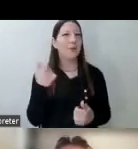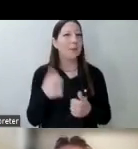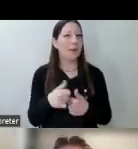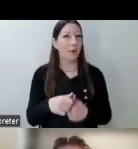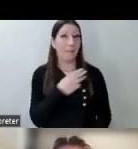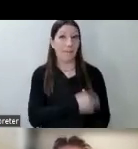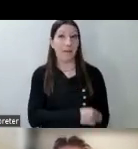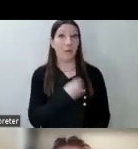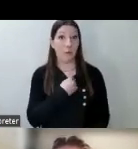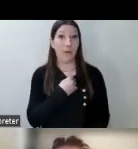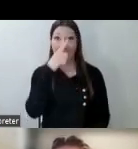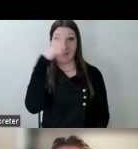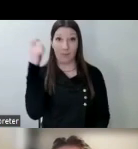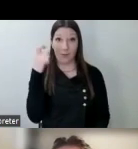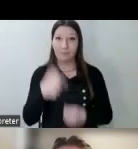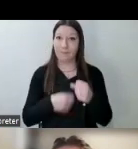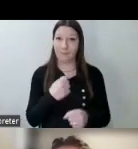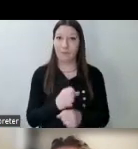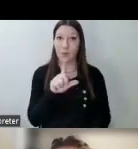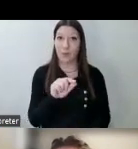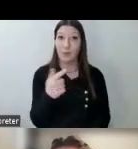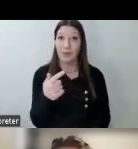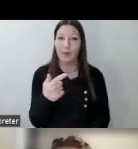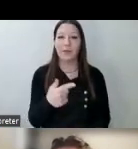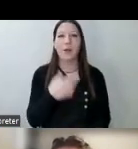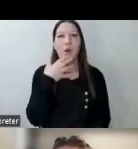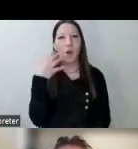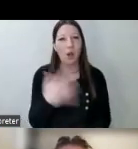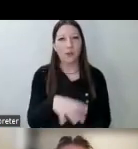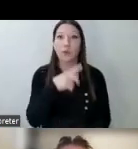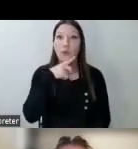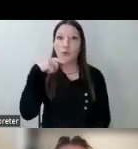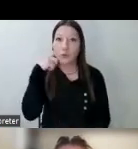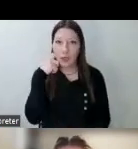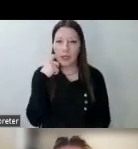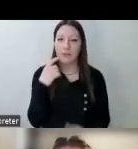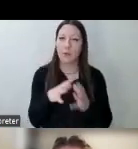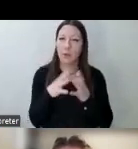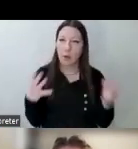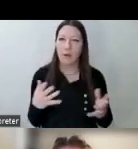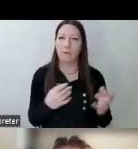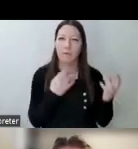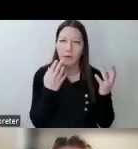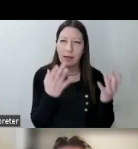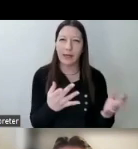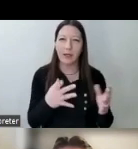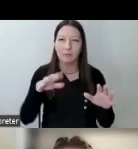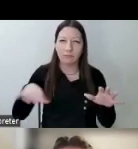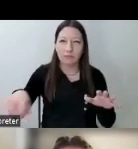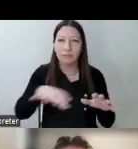an unusually high amount of wildfire activity across the province. This was extremely evident in the area